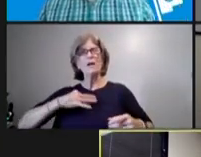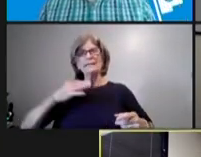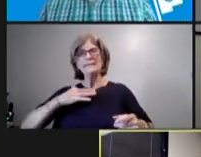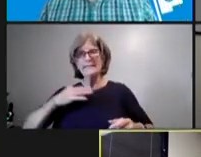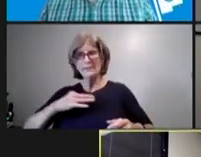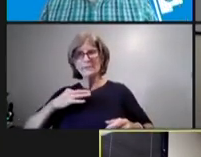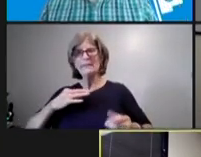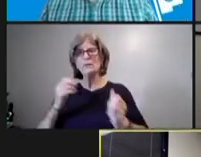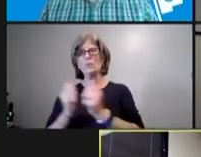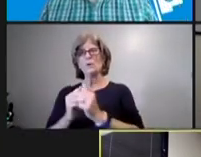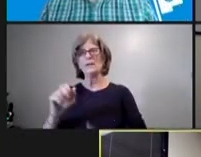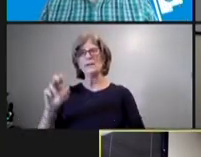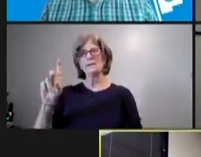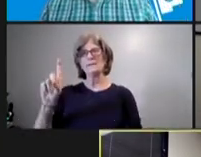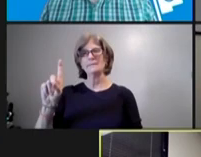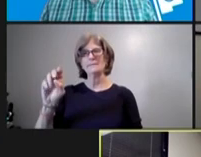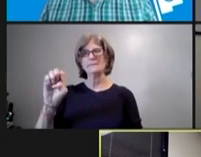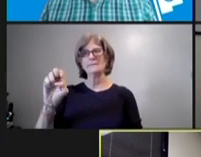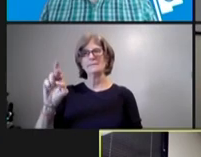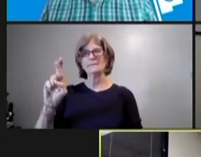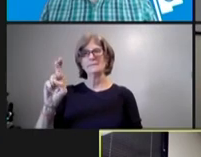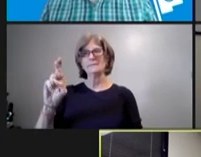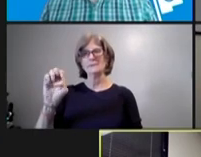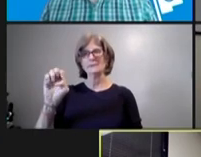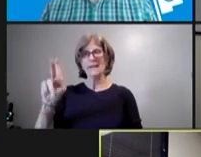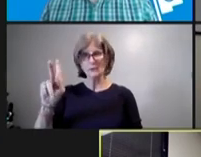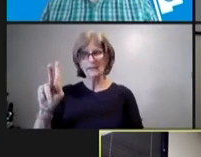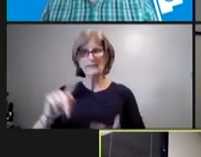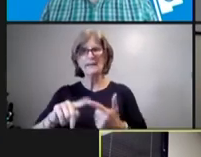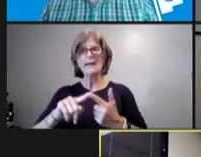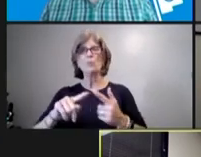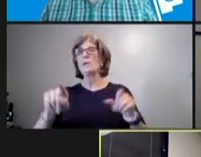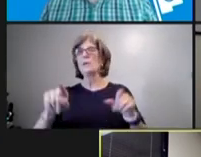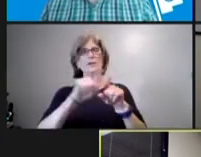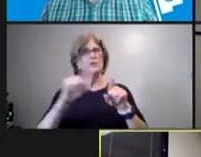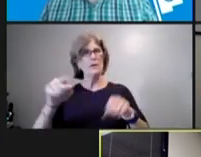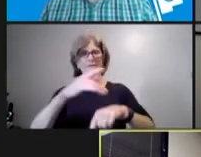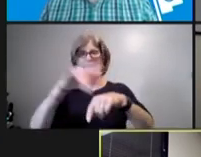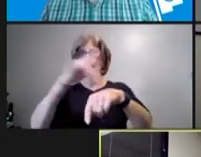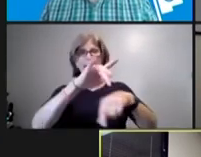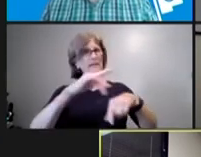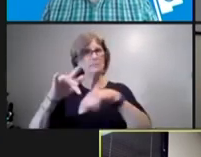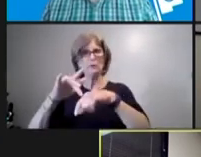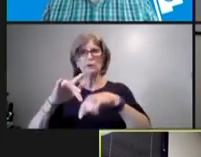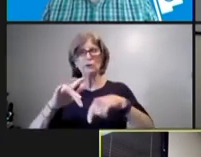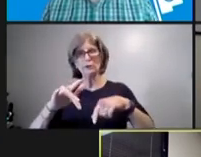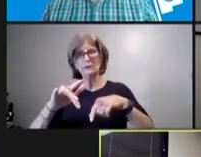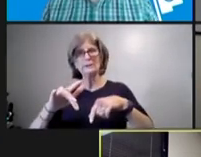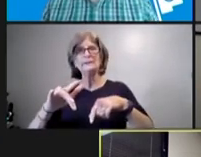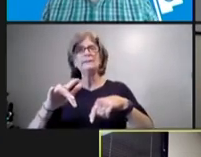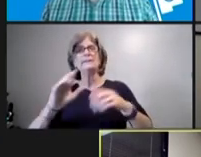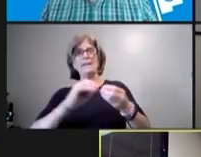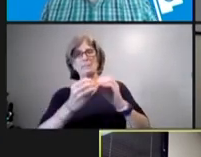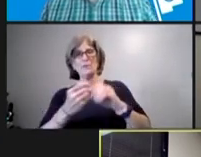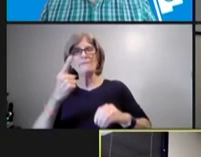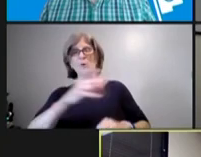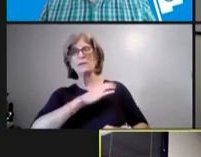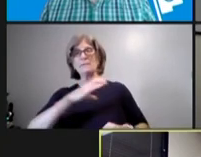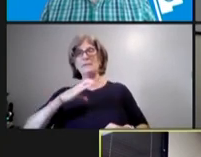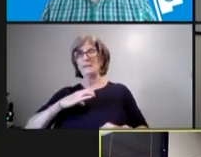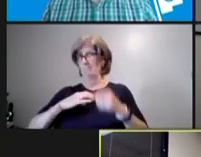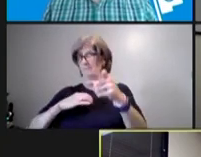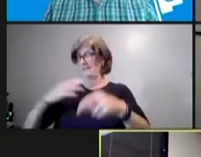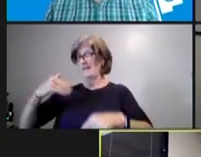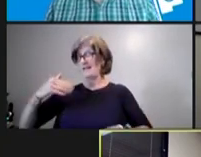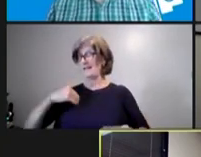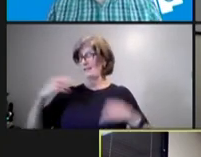also have lots of space on our committees. So anybody who has not chosen a committee, this is the